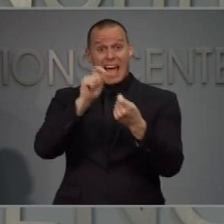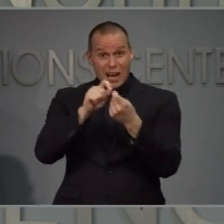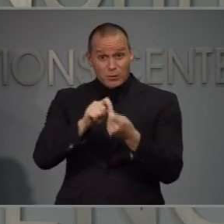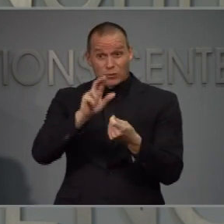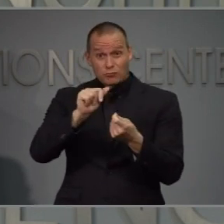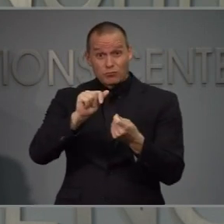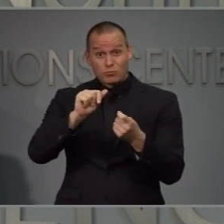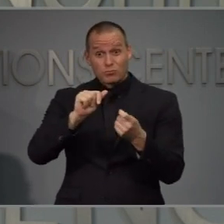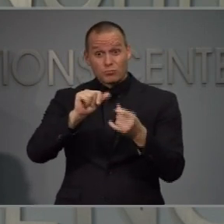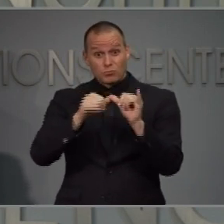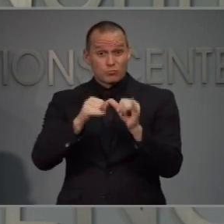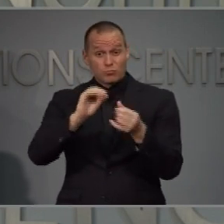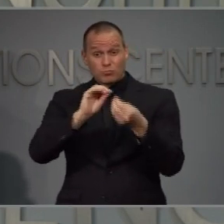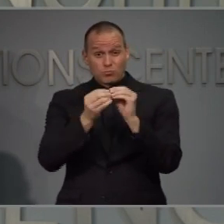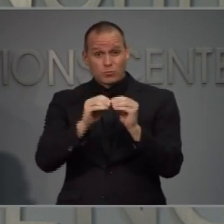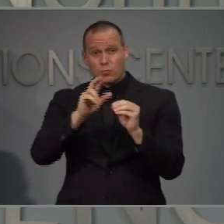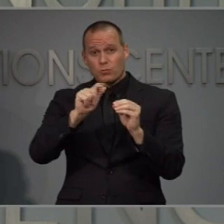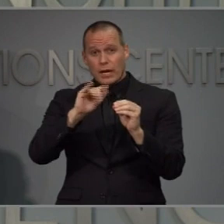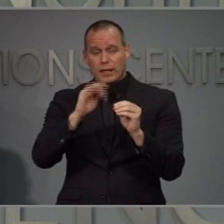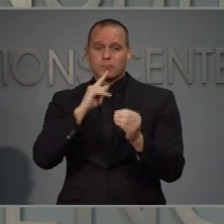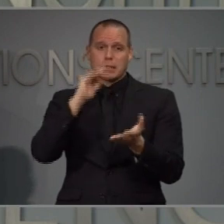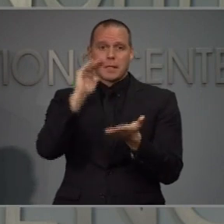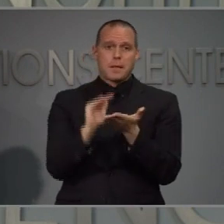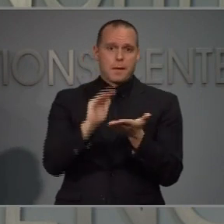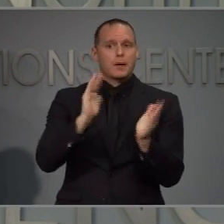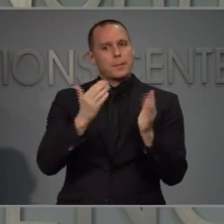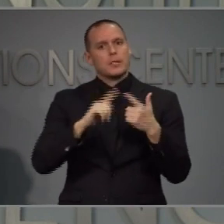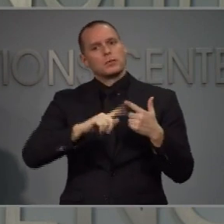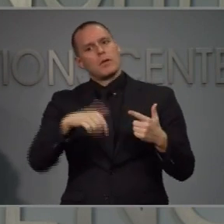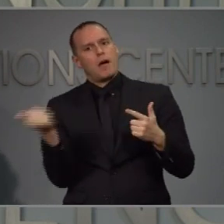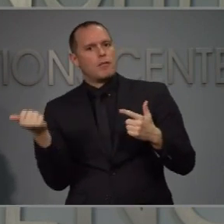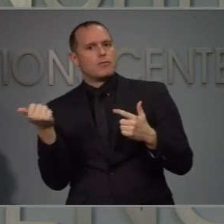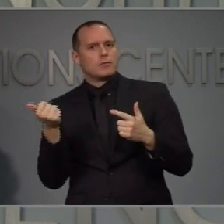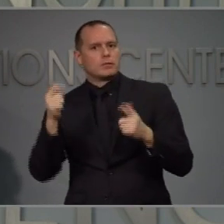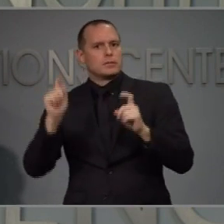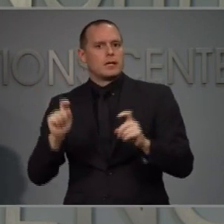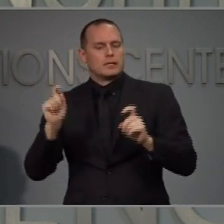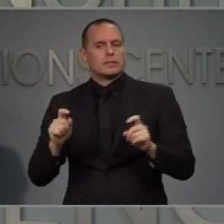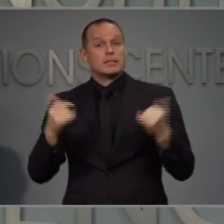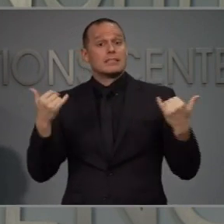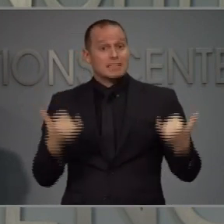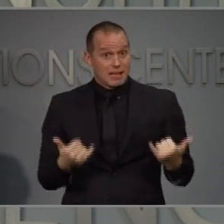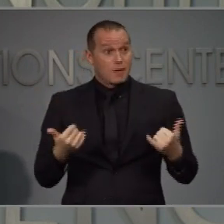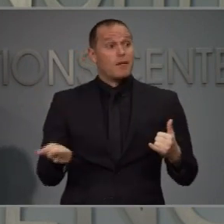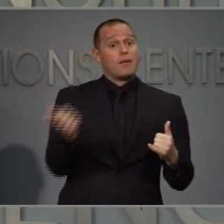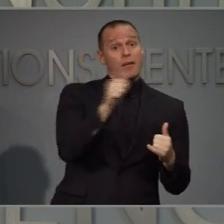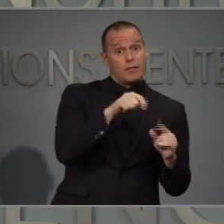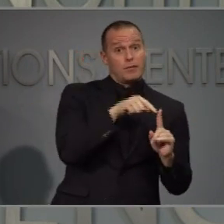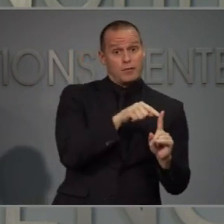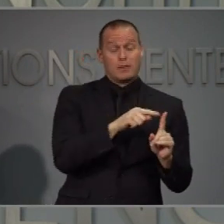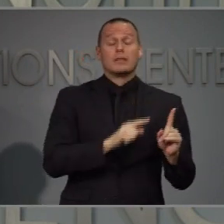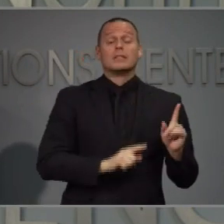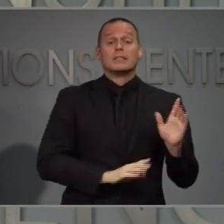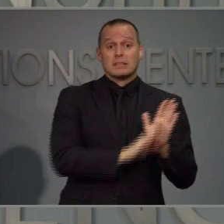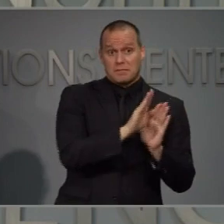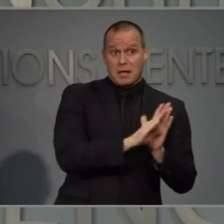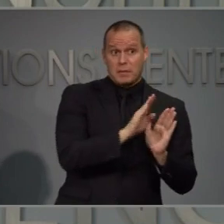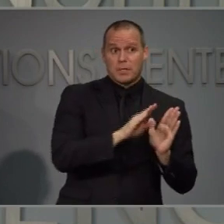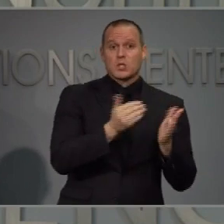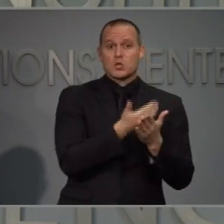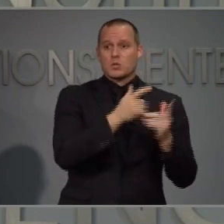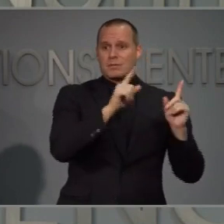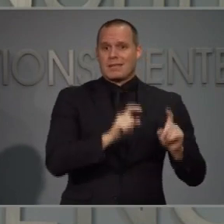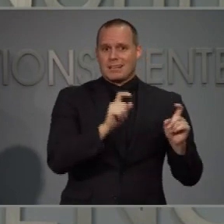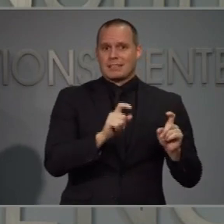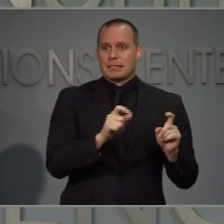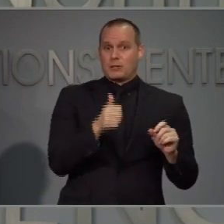rating than some of the other tests, and there is in development now and has started of self-administered tests, which